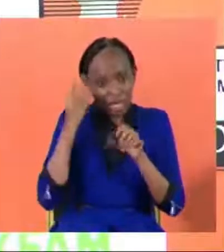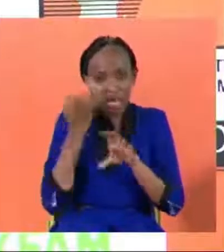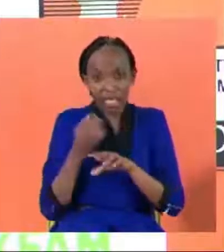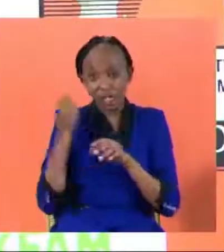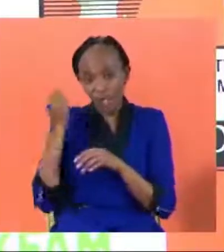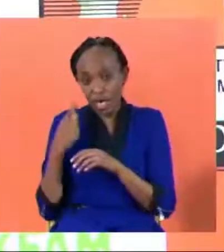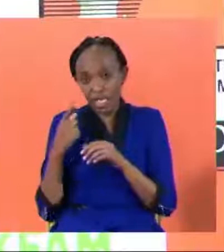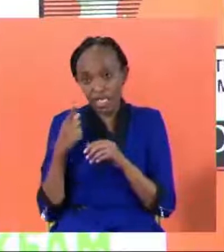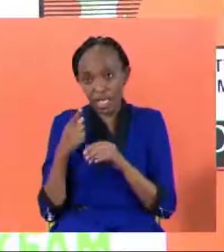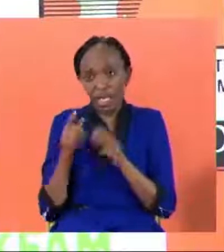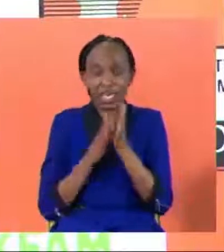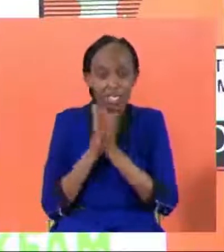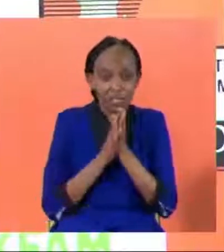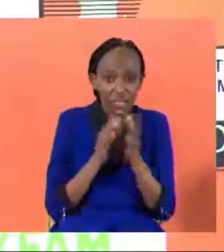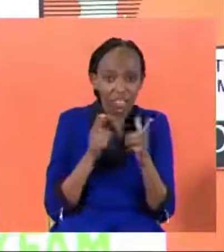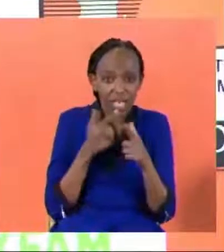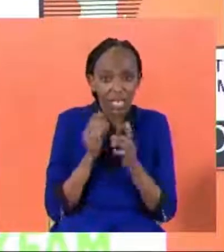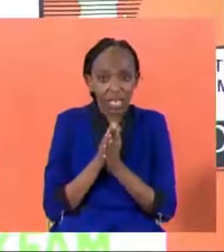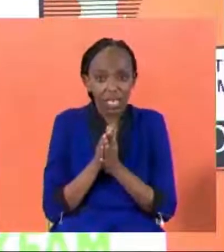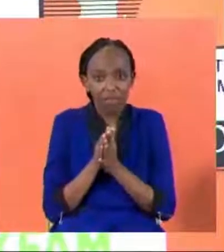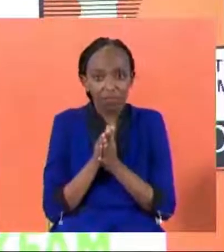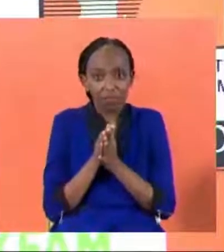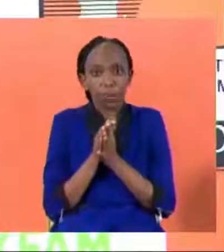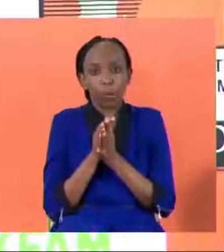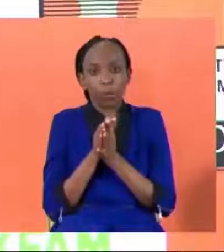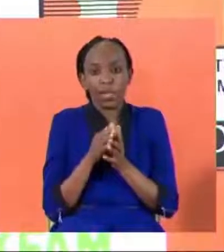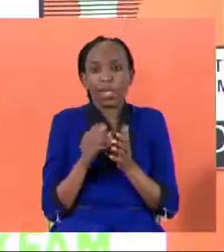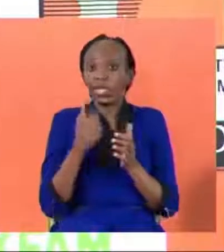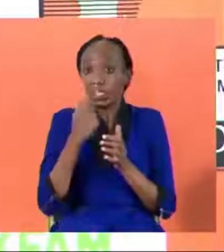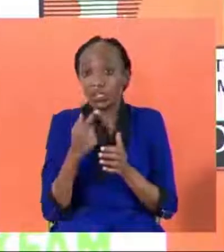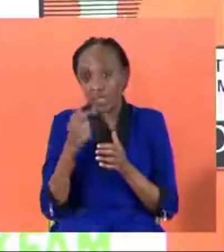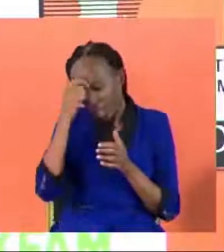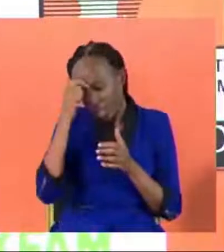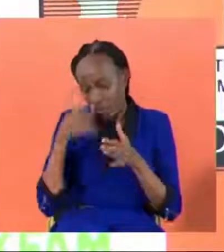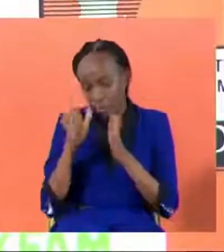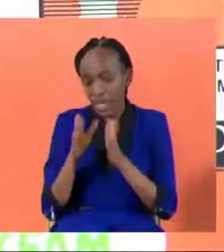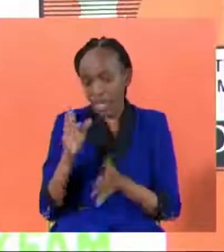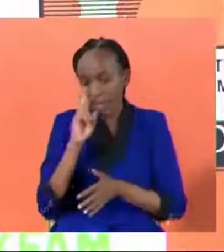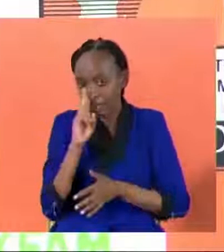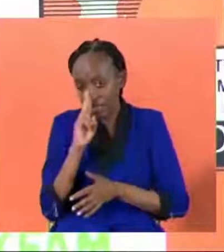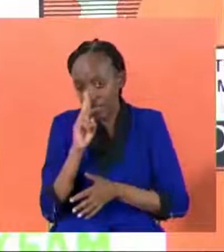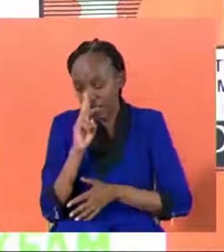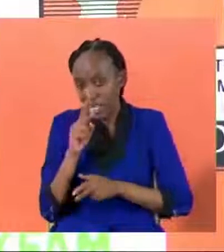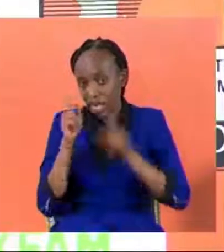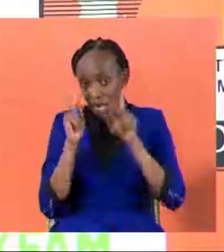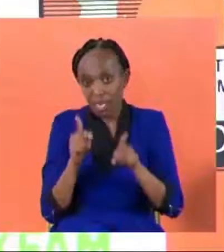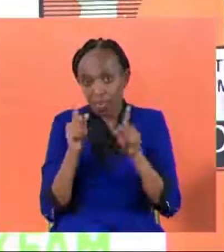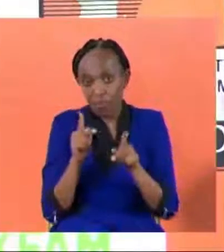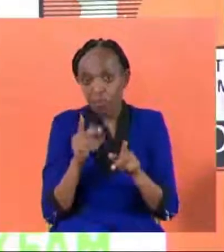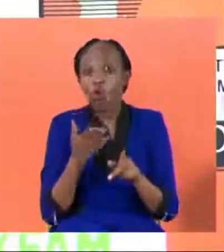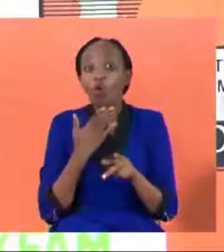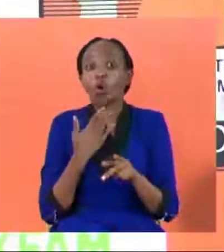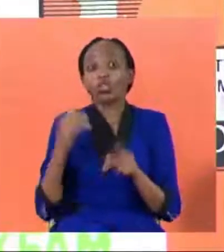and uninteresting, and he tells it in a very clever way that is funny and that people would, want